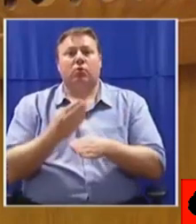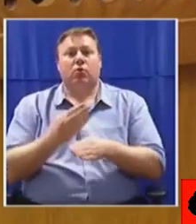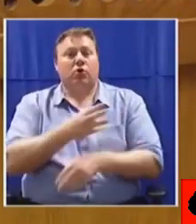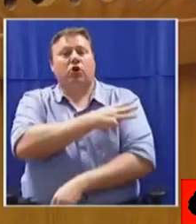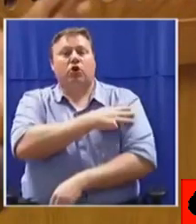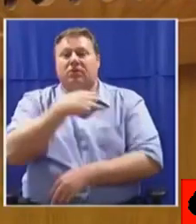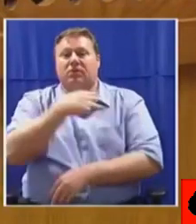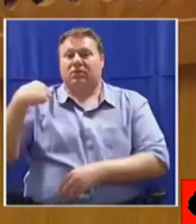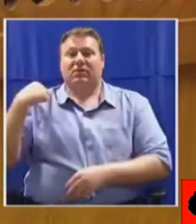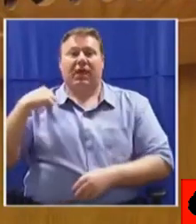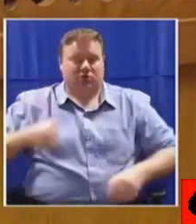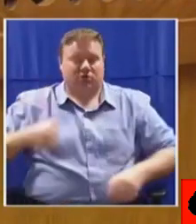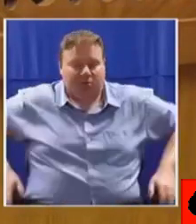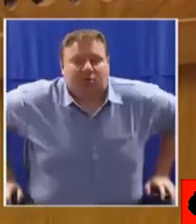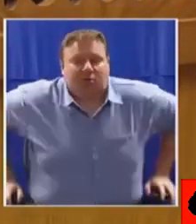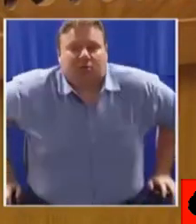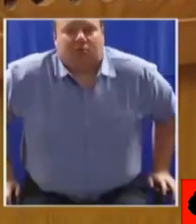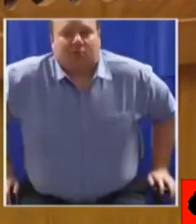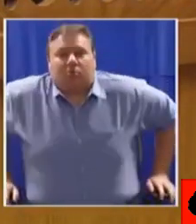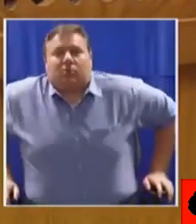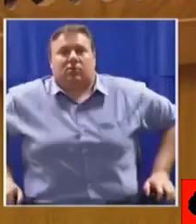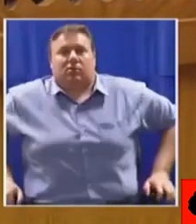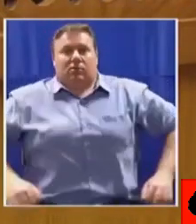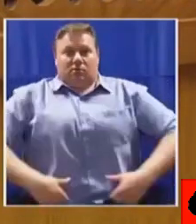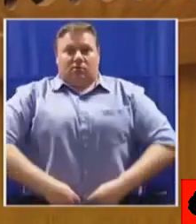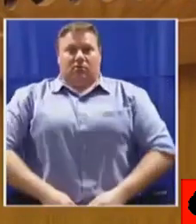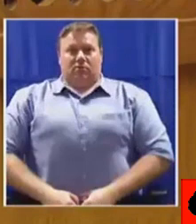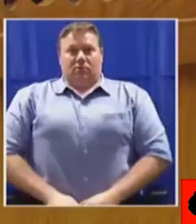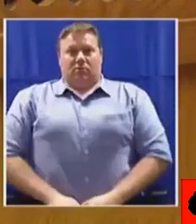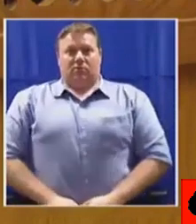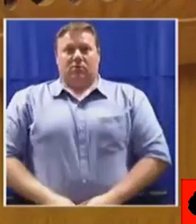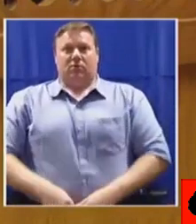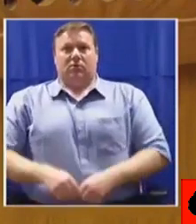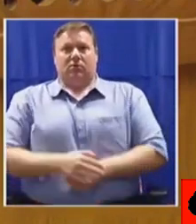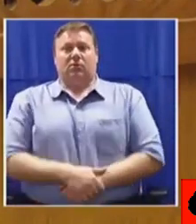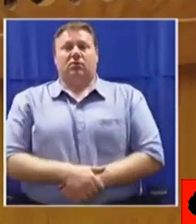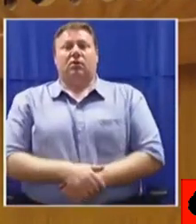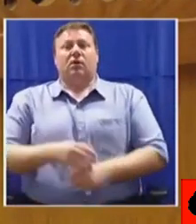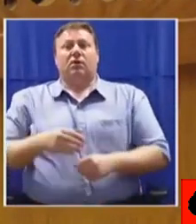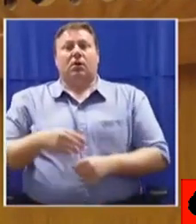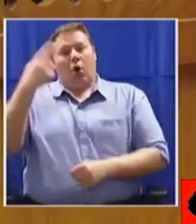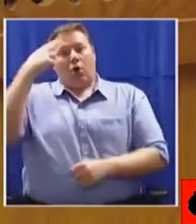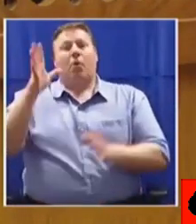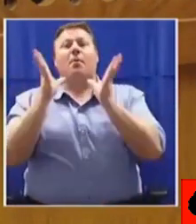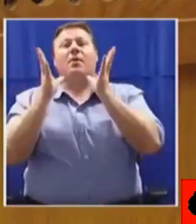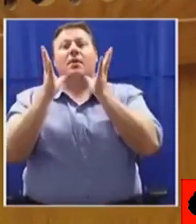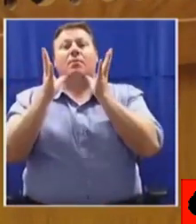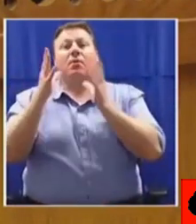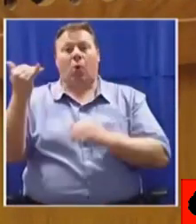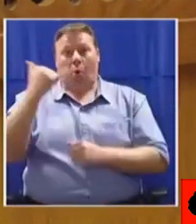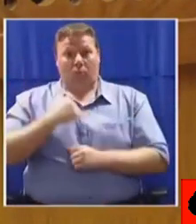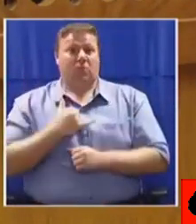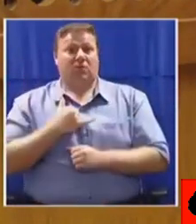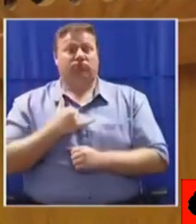agencies. Honorable Malema calls me one day and he says, President, in a particular area where